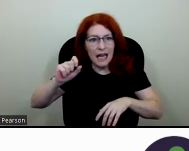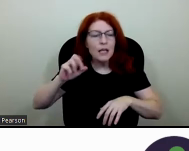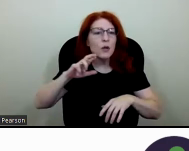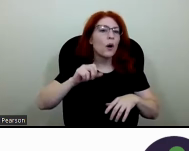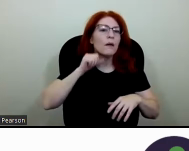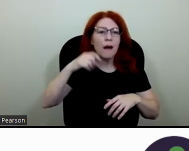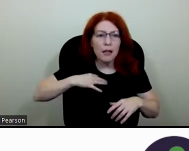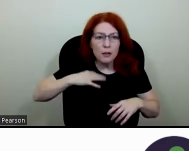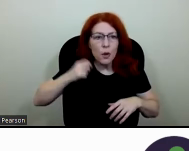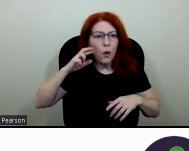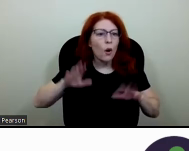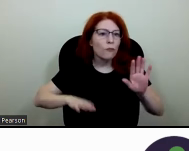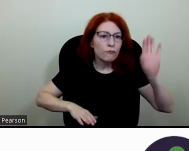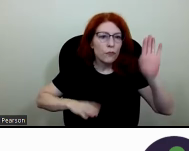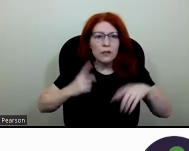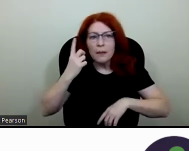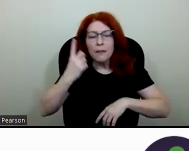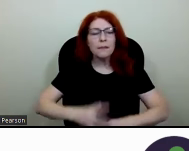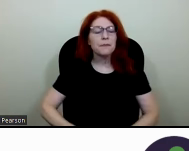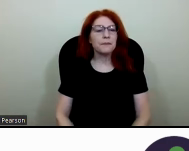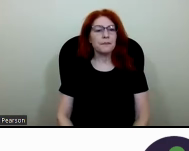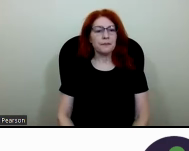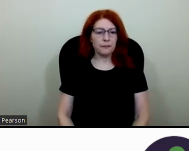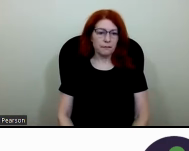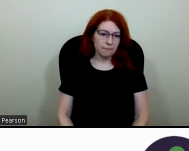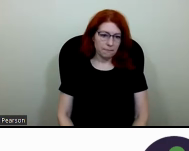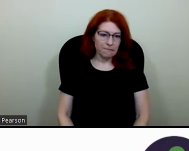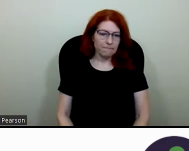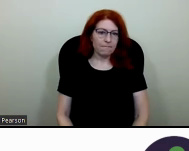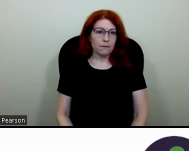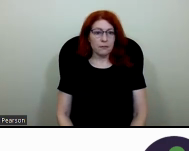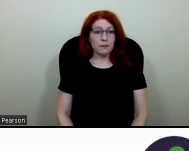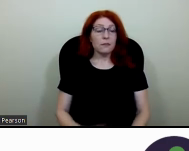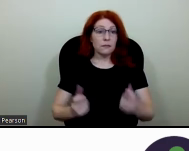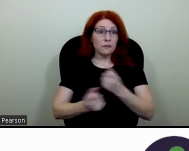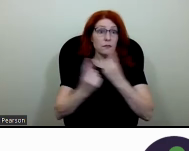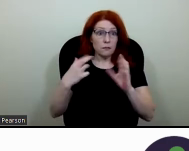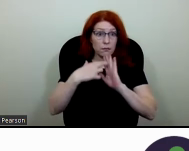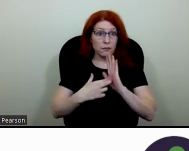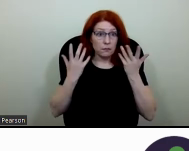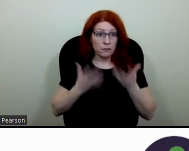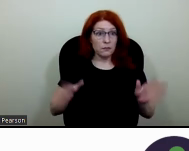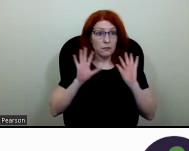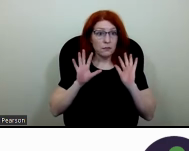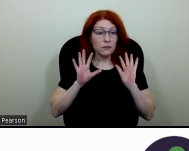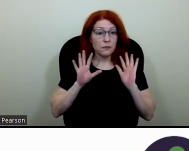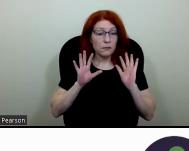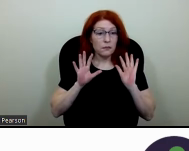to vote, or I'm eligible to vote. Is everybody registered to vote?